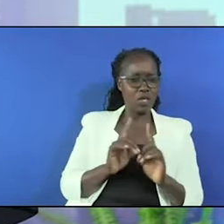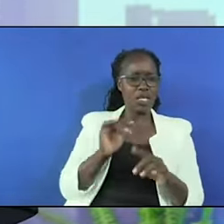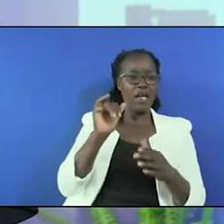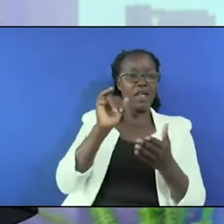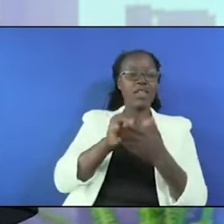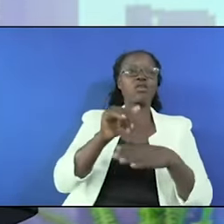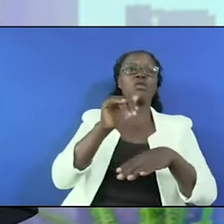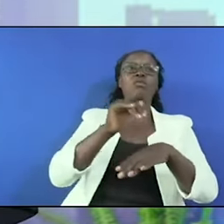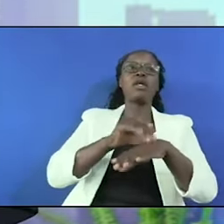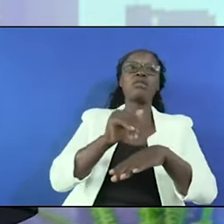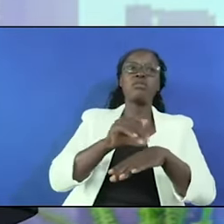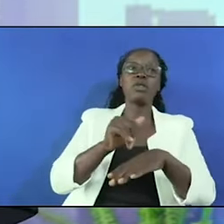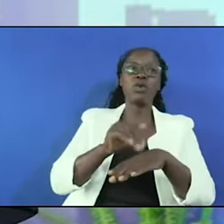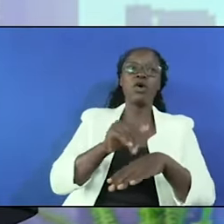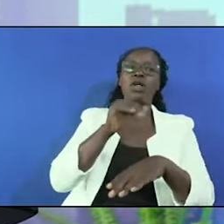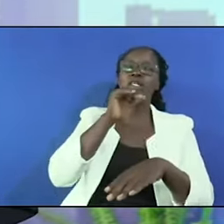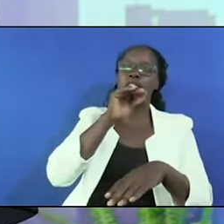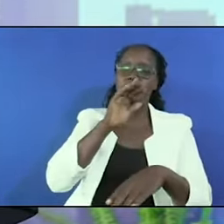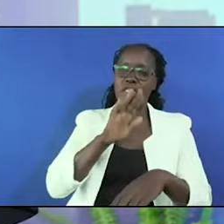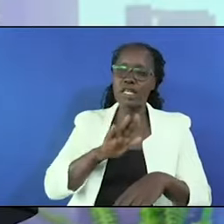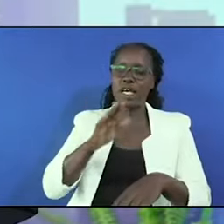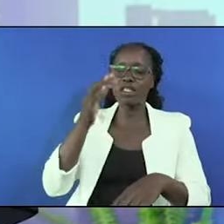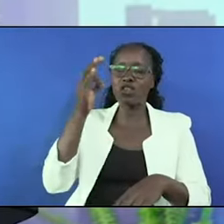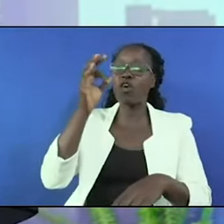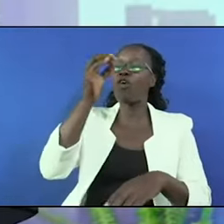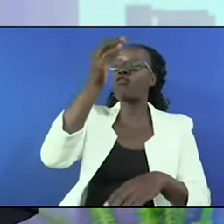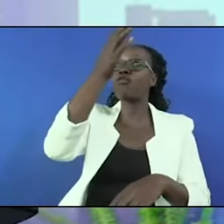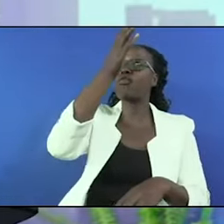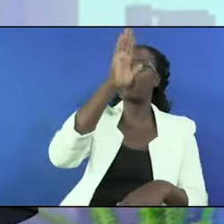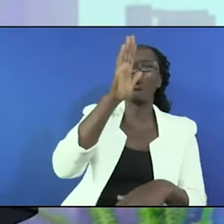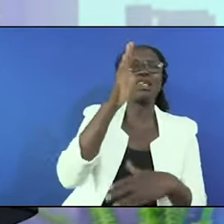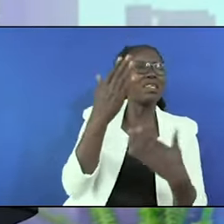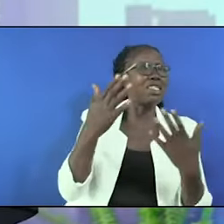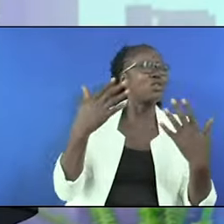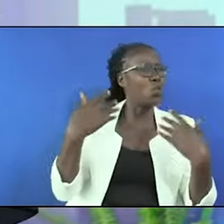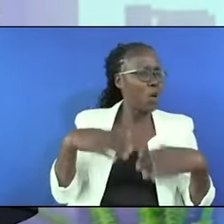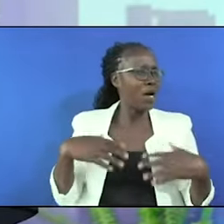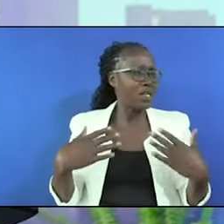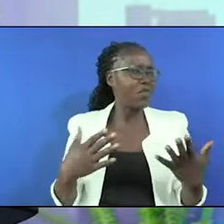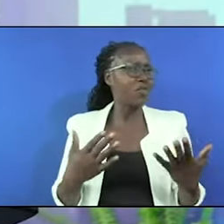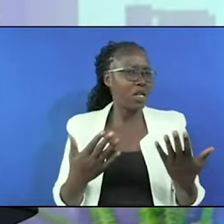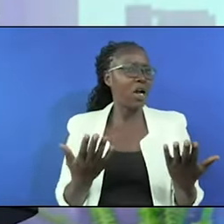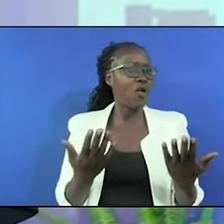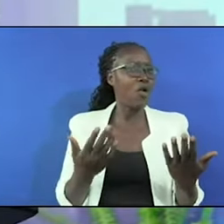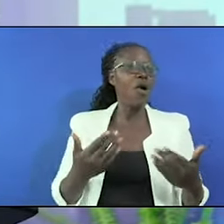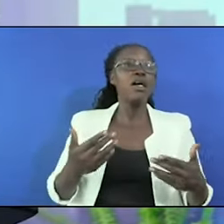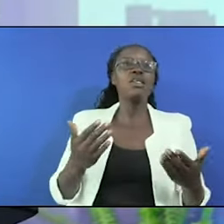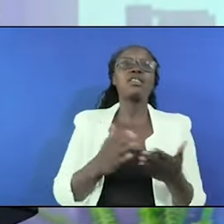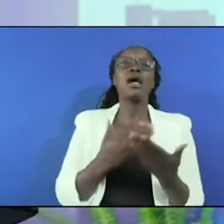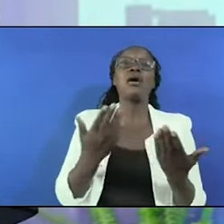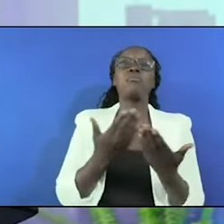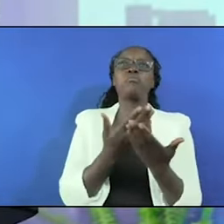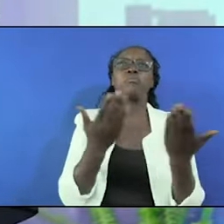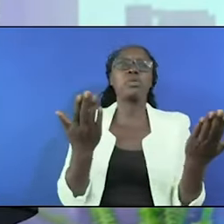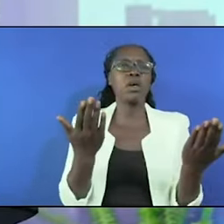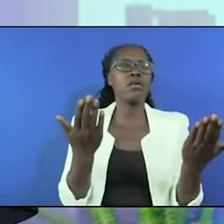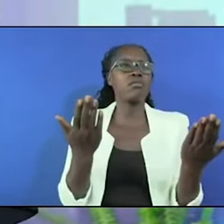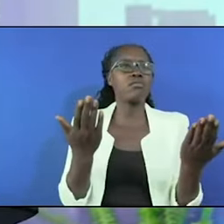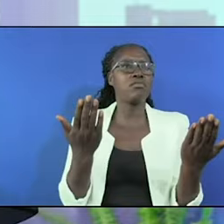be called the sons of God. That's what the young people sang here